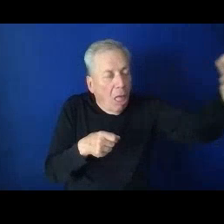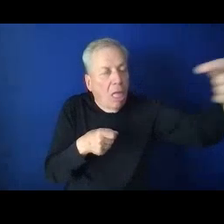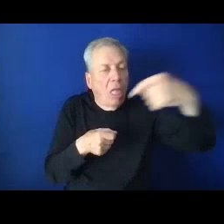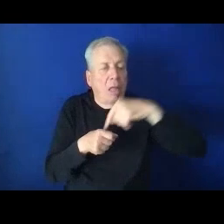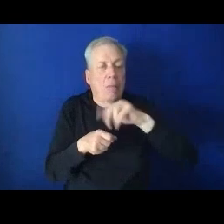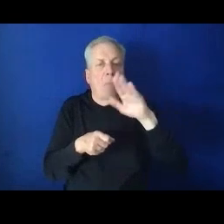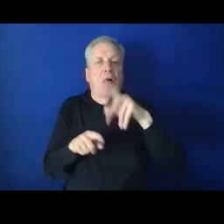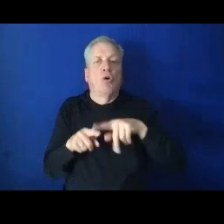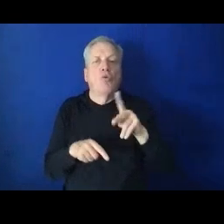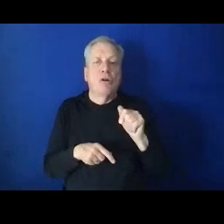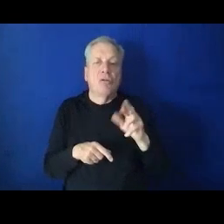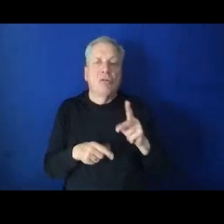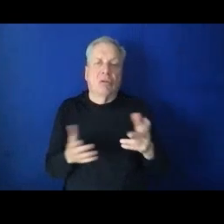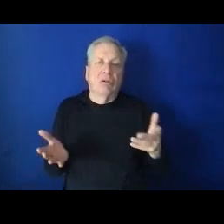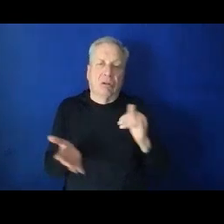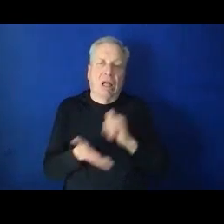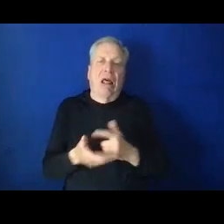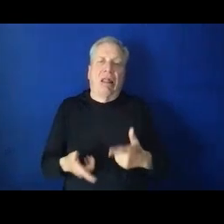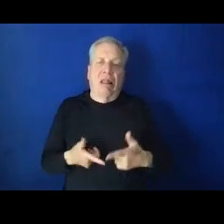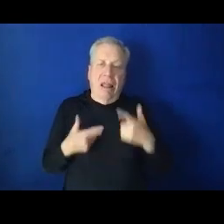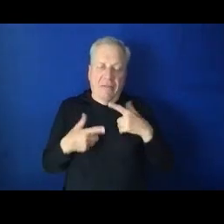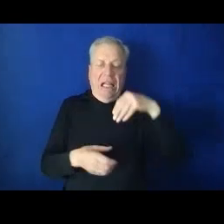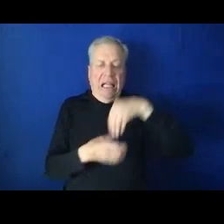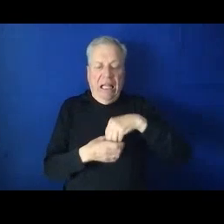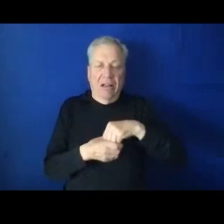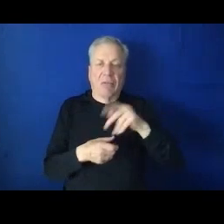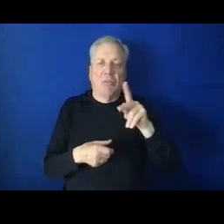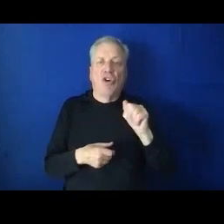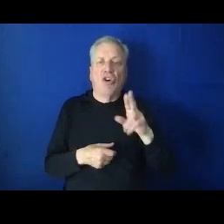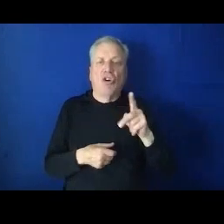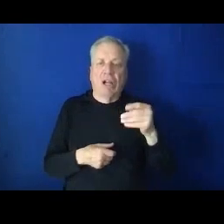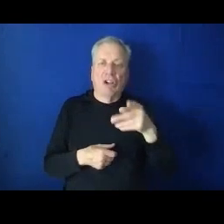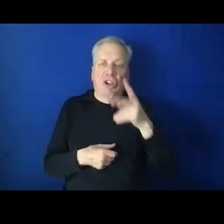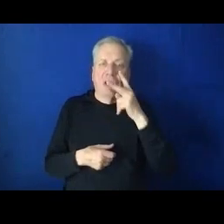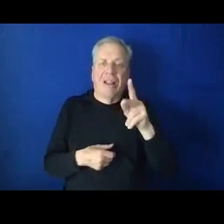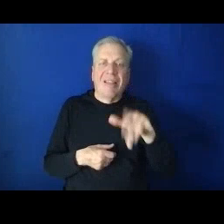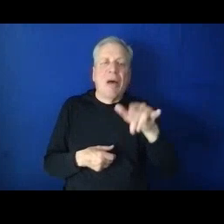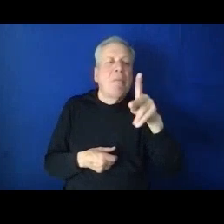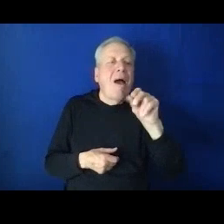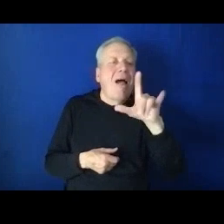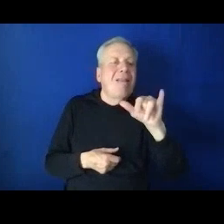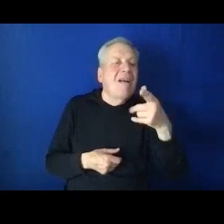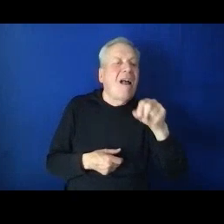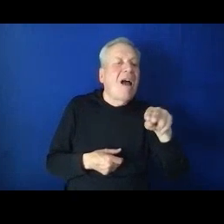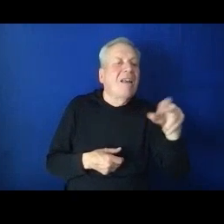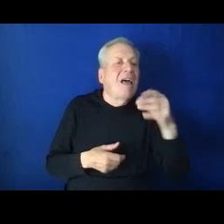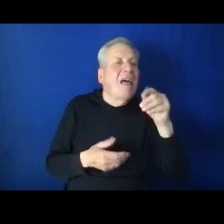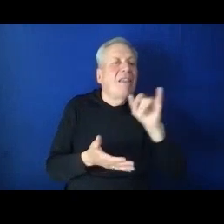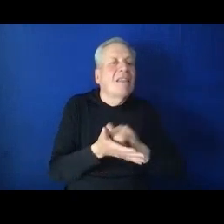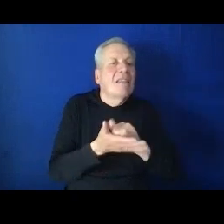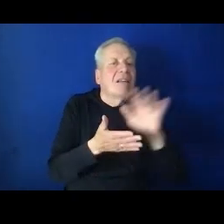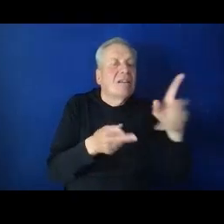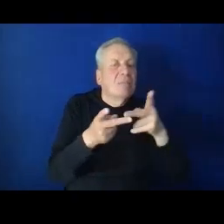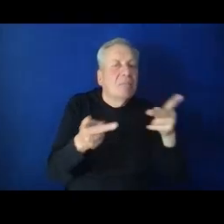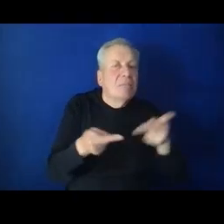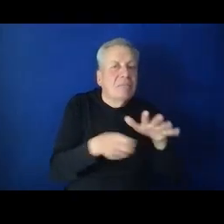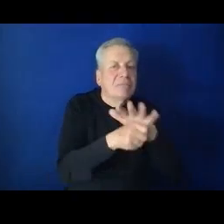and live inside the park. And you saw the polygons there of the pack locations.